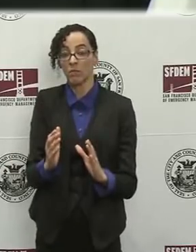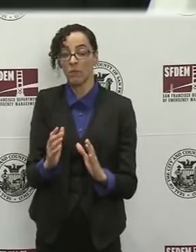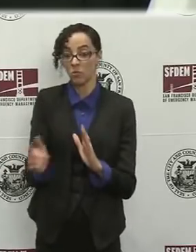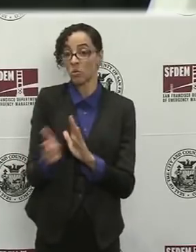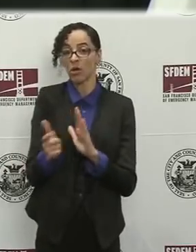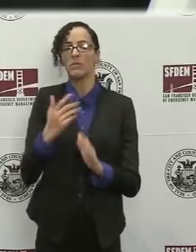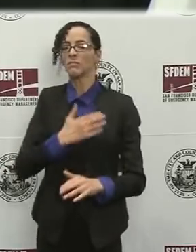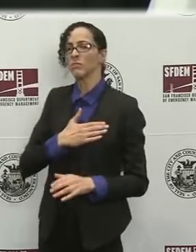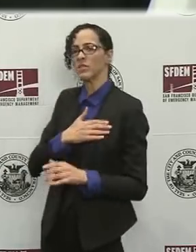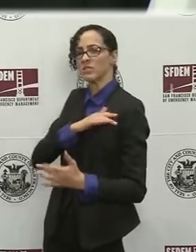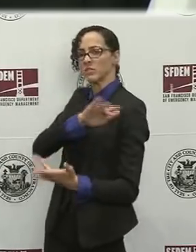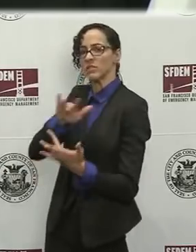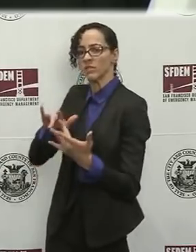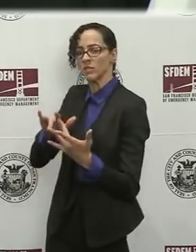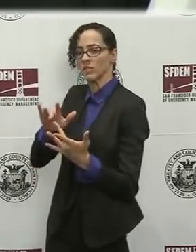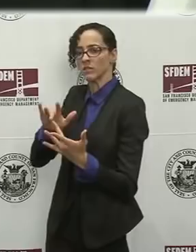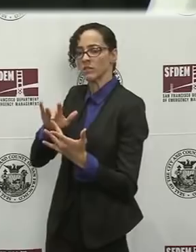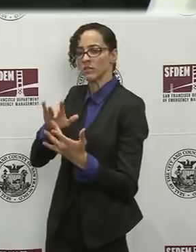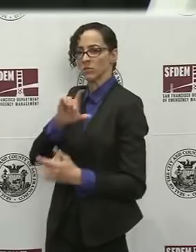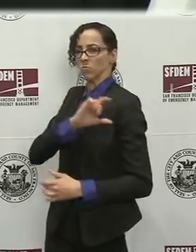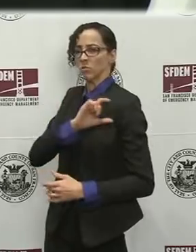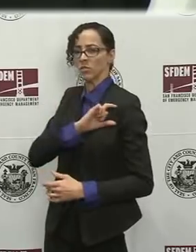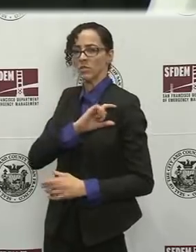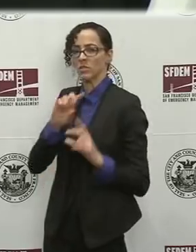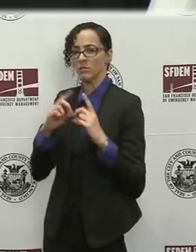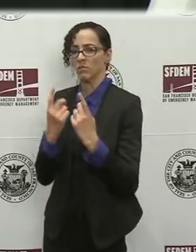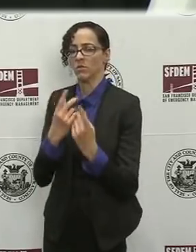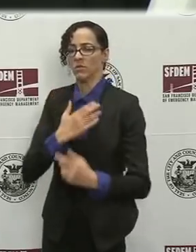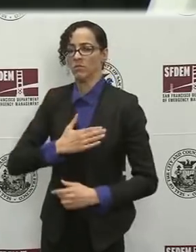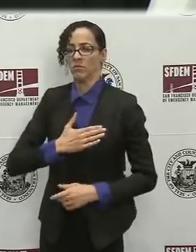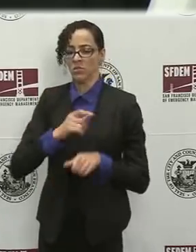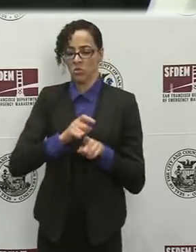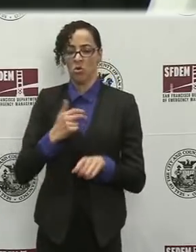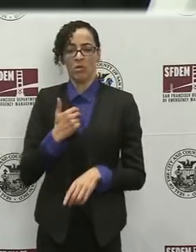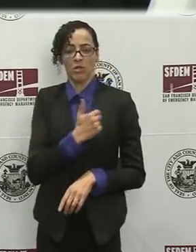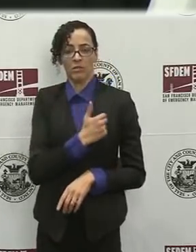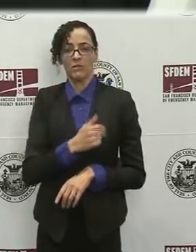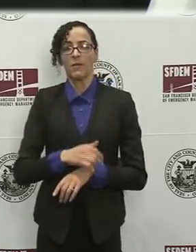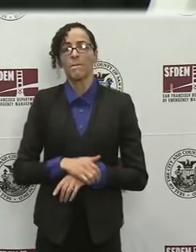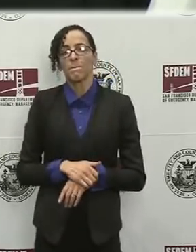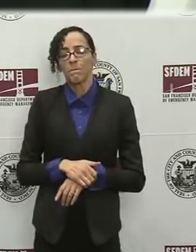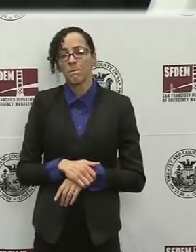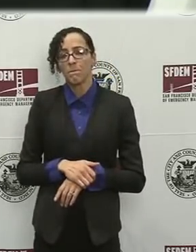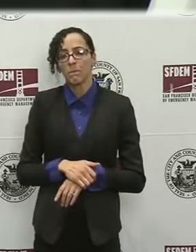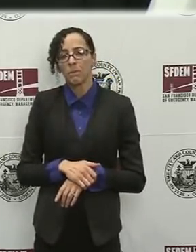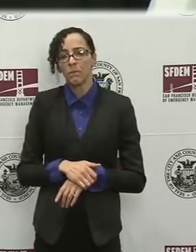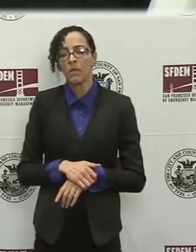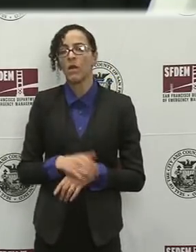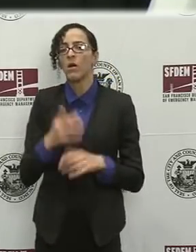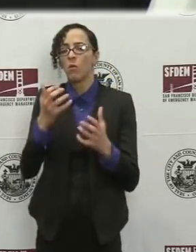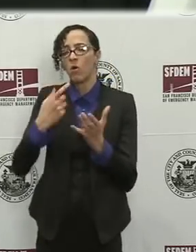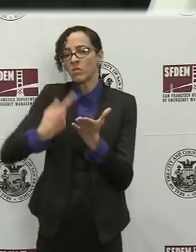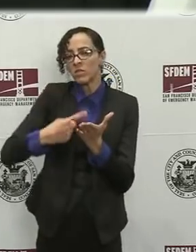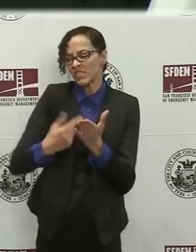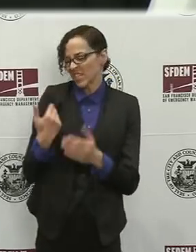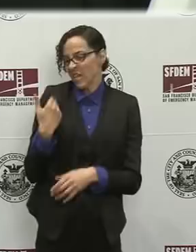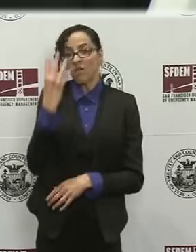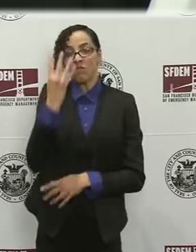that we are seeing, I'm going to talk about the last 4 years of hate crimes. Year to